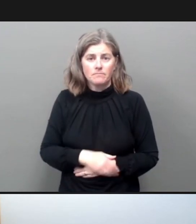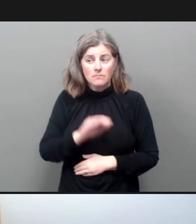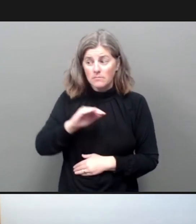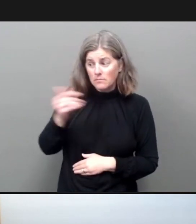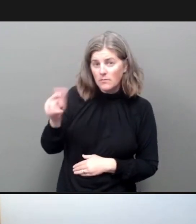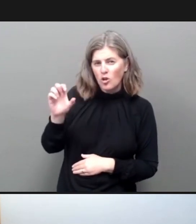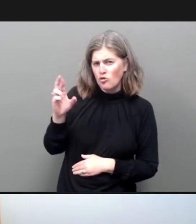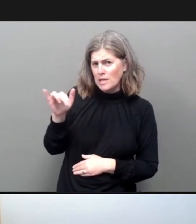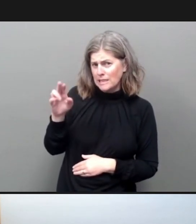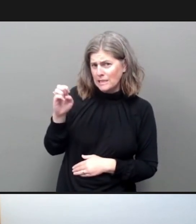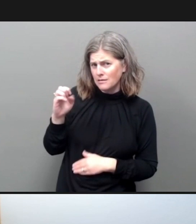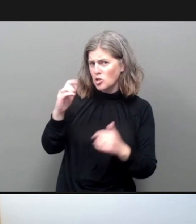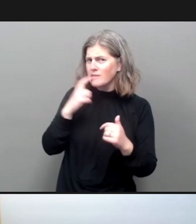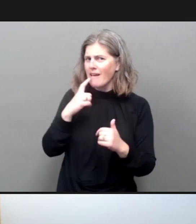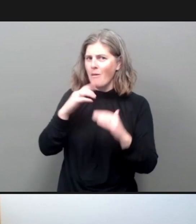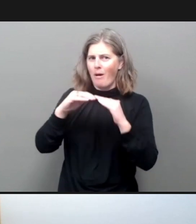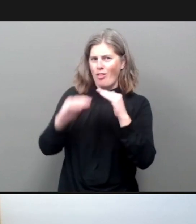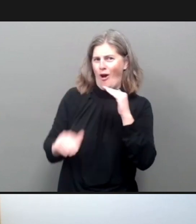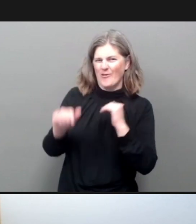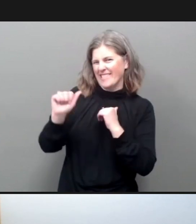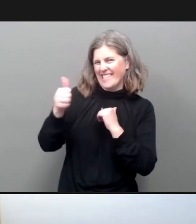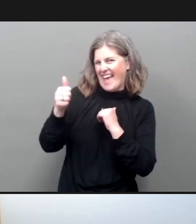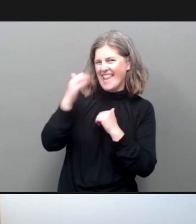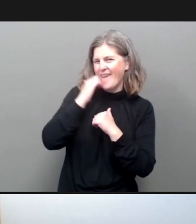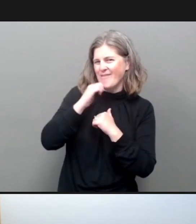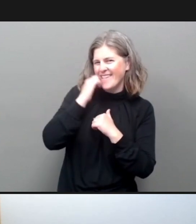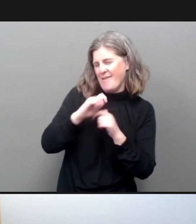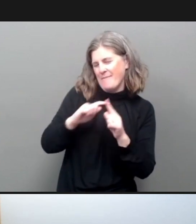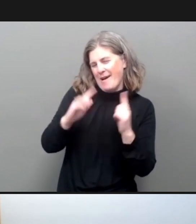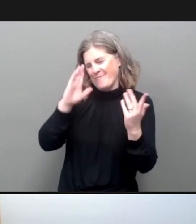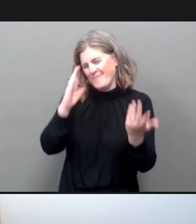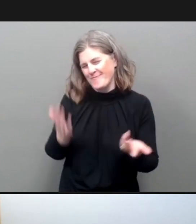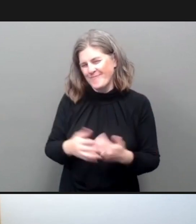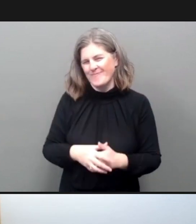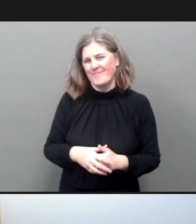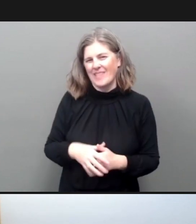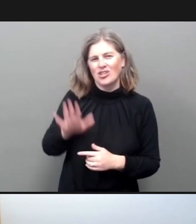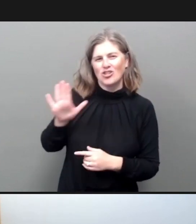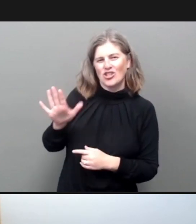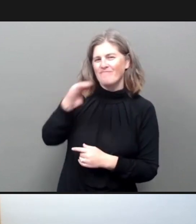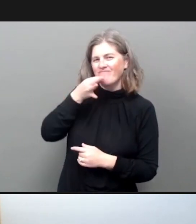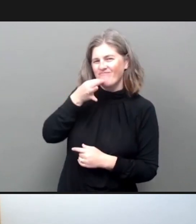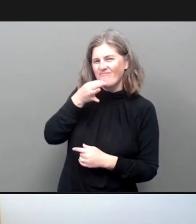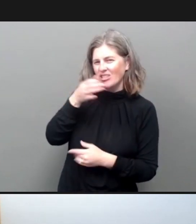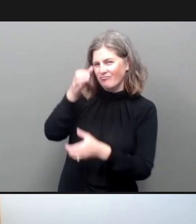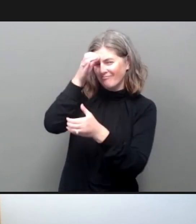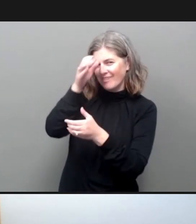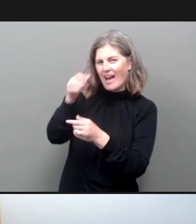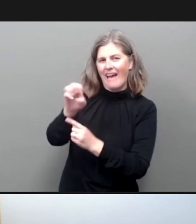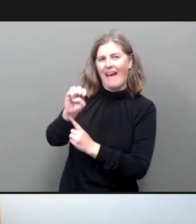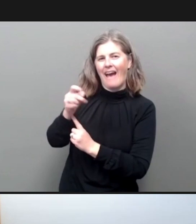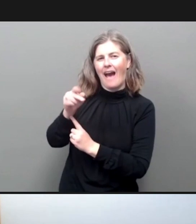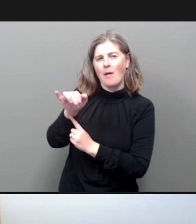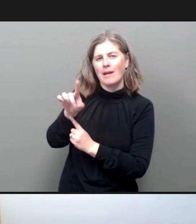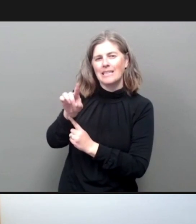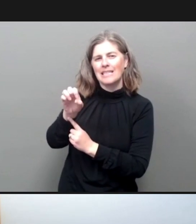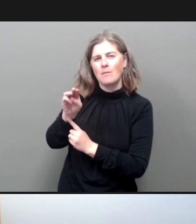say when we get below 10 cases per day, but she's an epidemiologist. So,